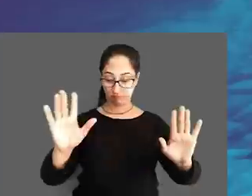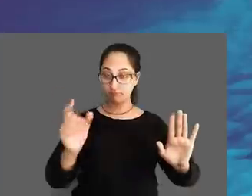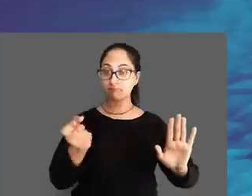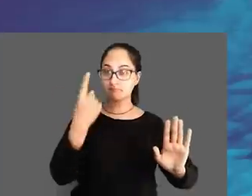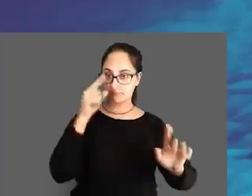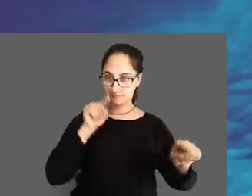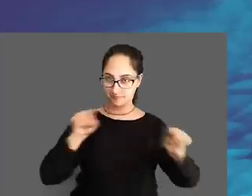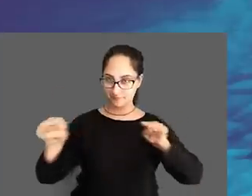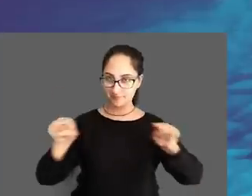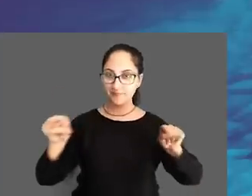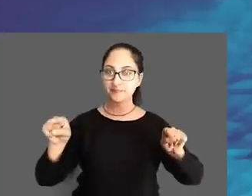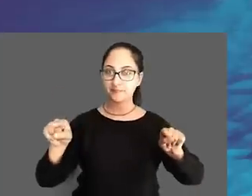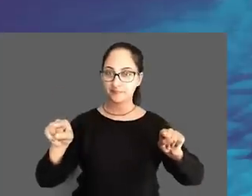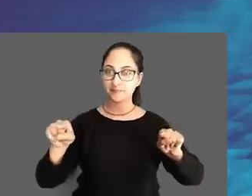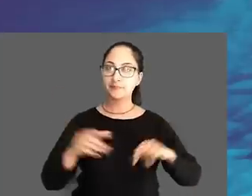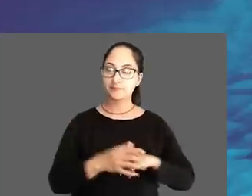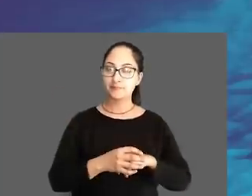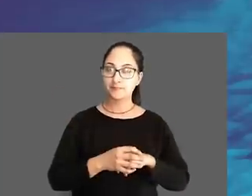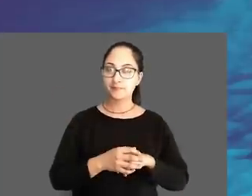it feels really comfortable,